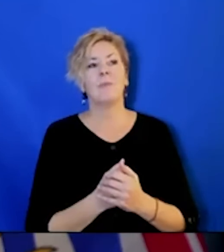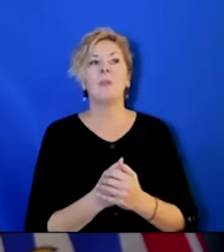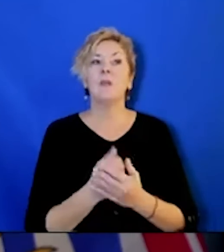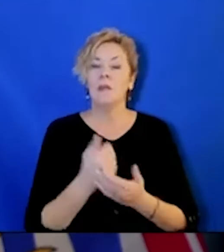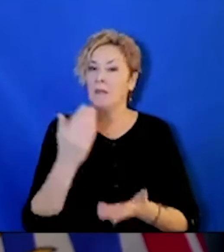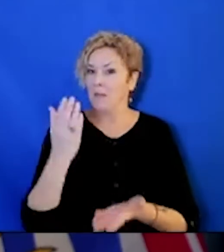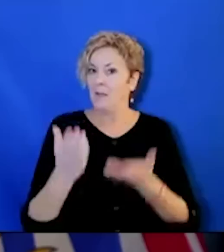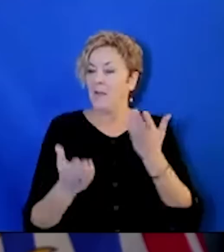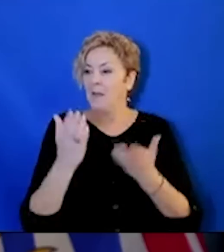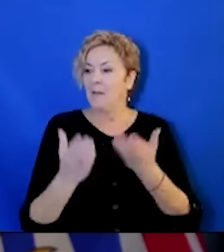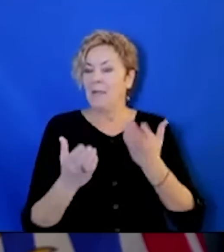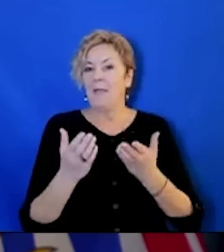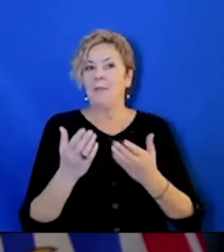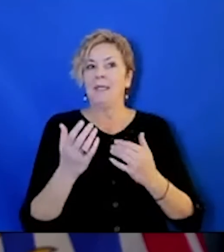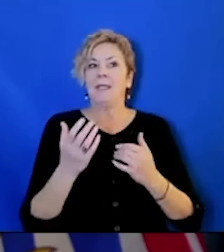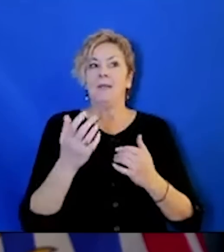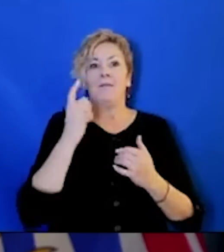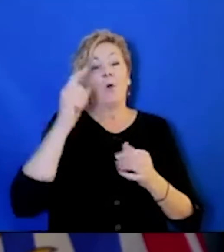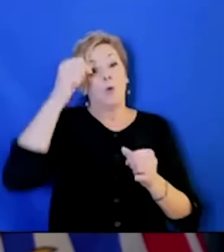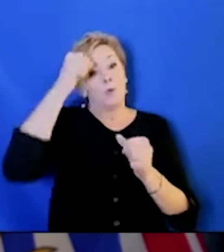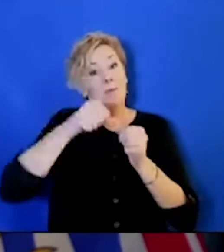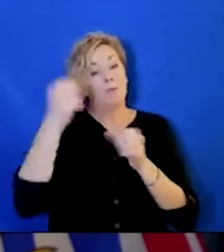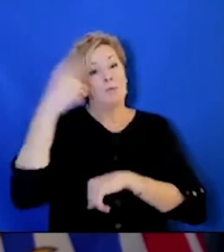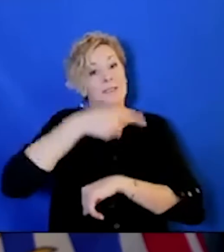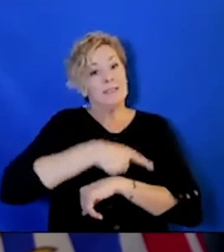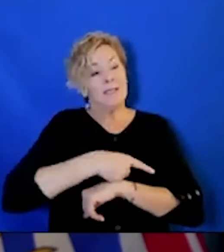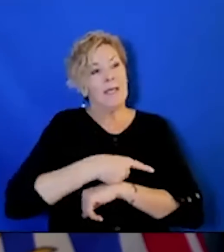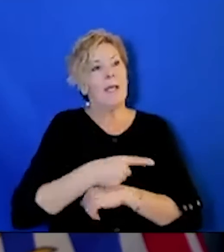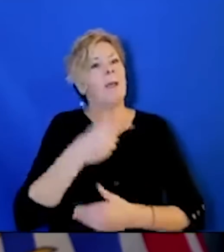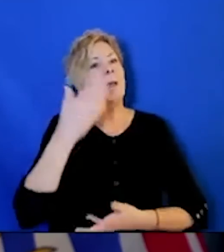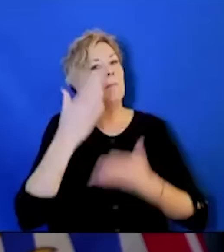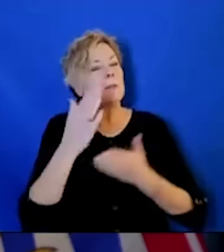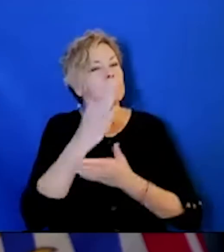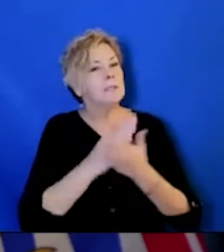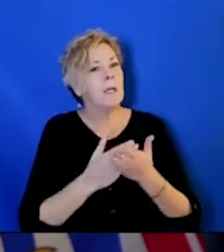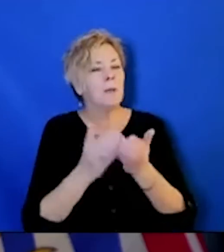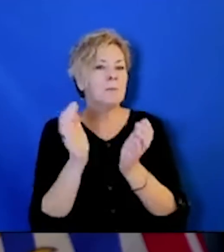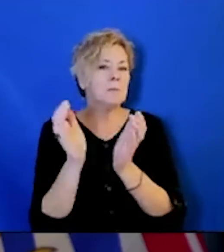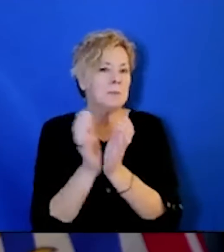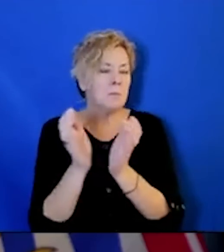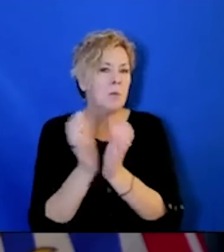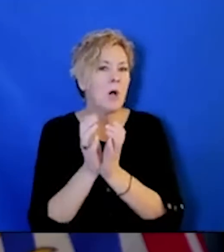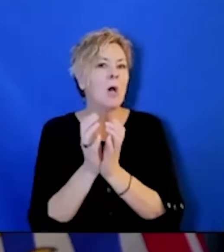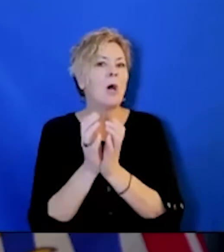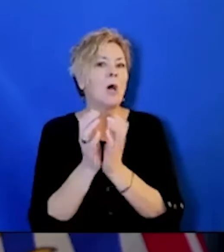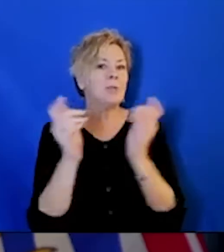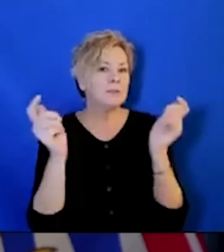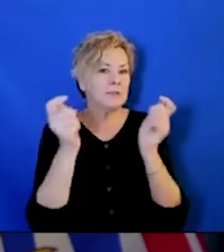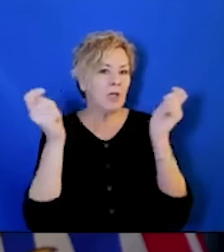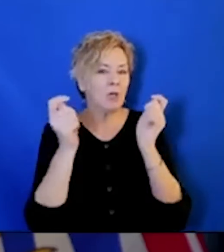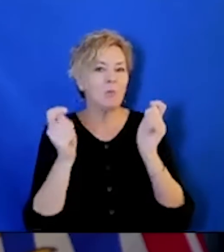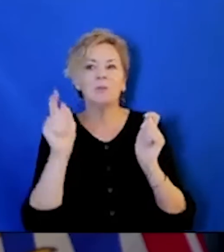communities this year at cenotaphs, I encourage people to stay home and participate virtually, to support each